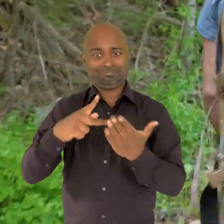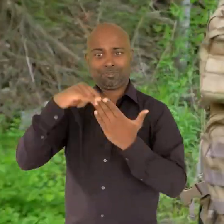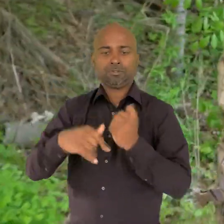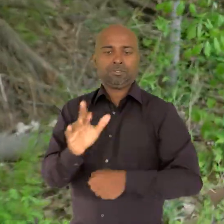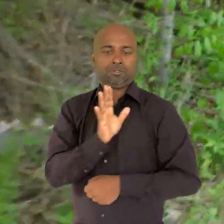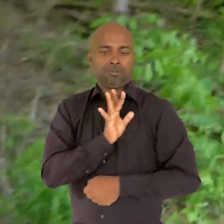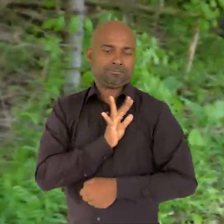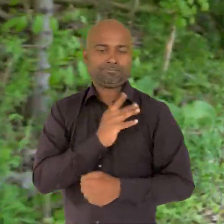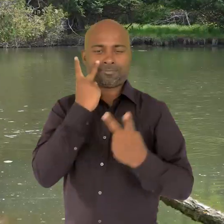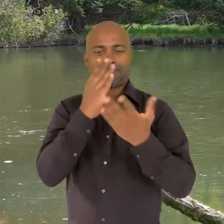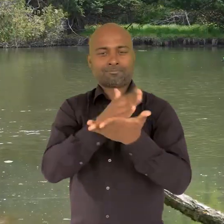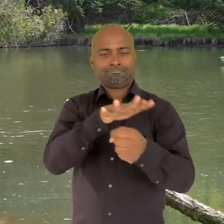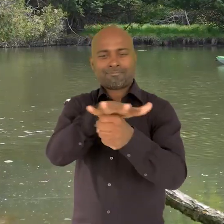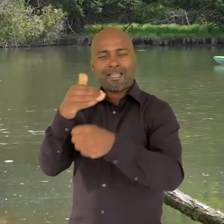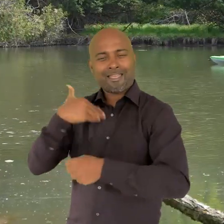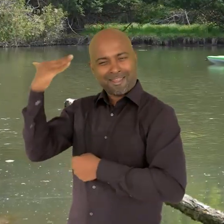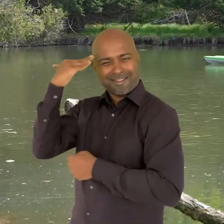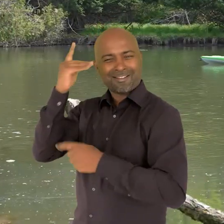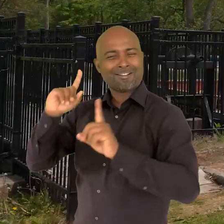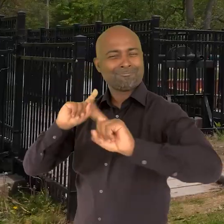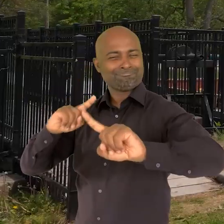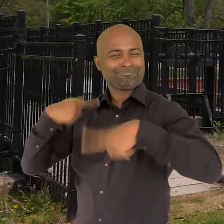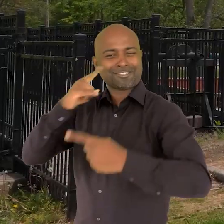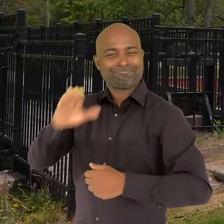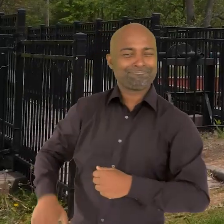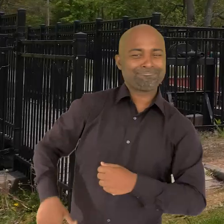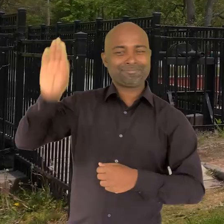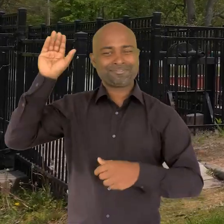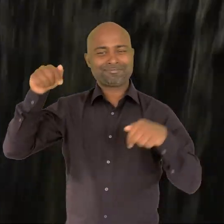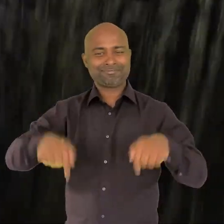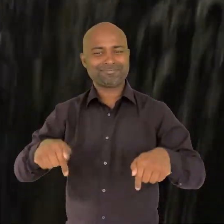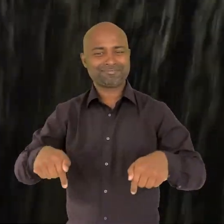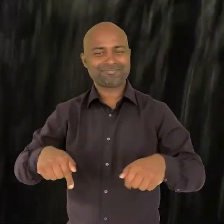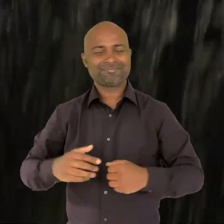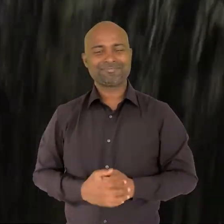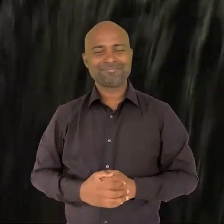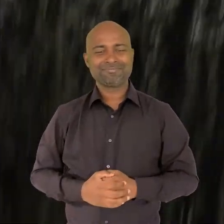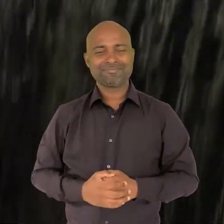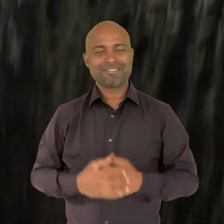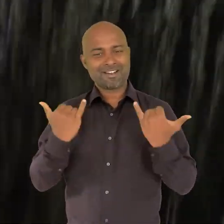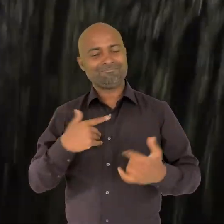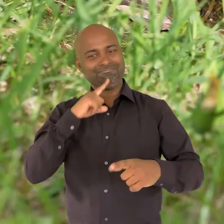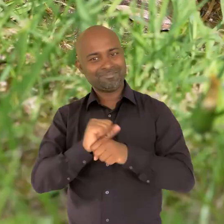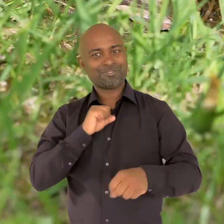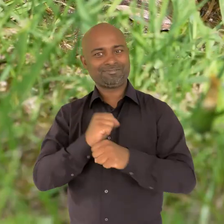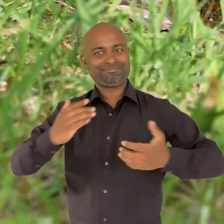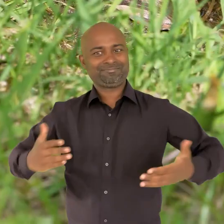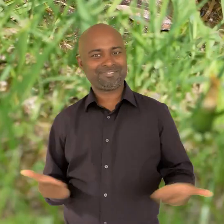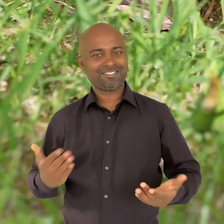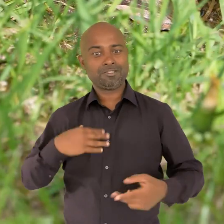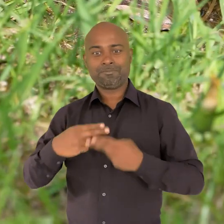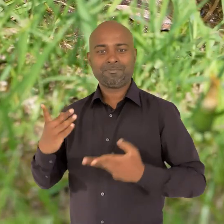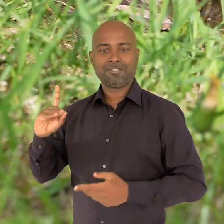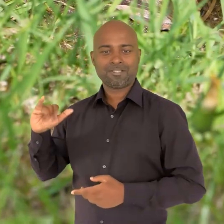So working with this project has been really cool to see some of the places I used to come as a kid, and now I actually get to go